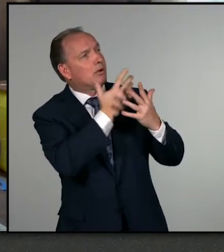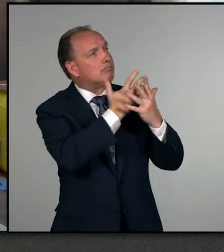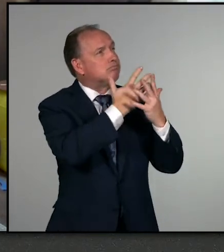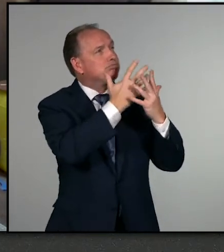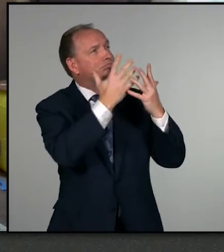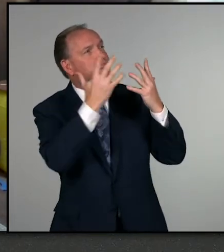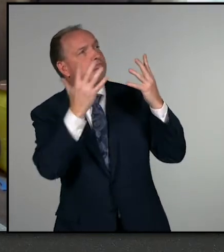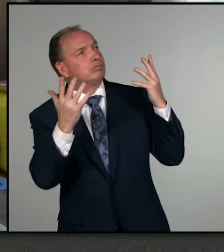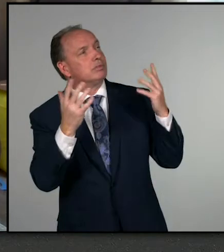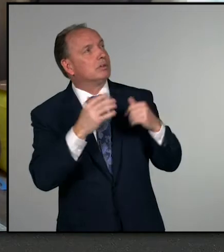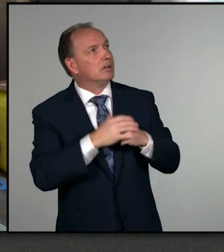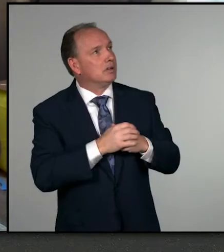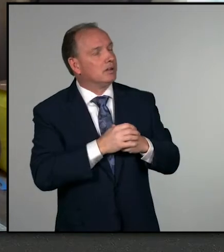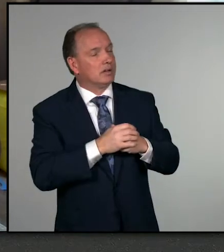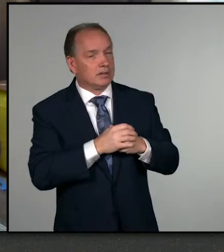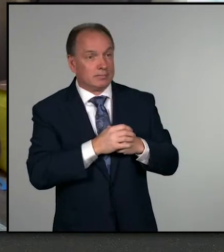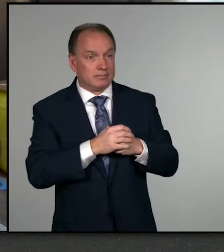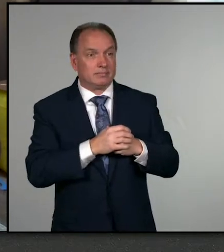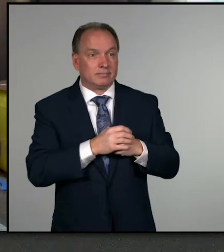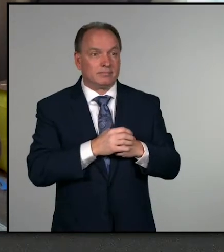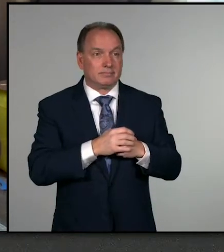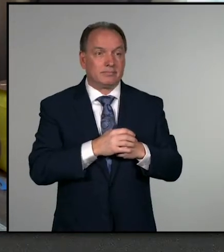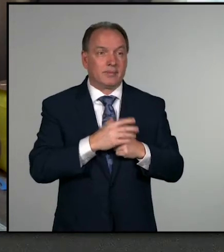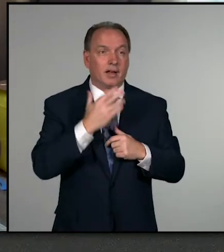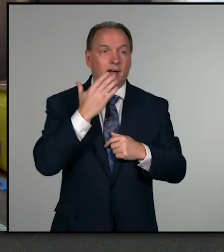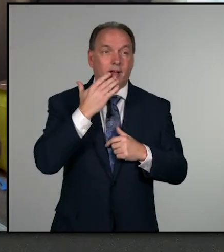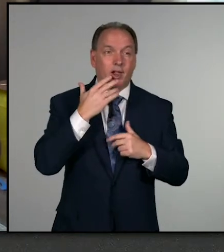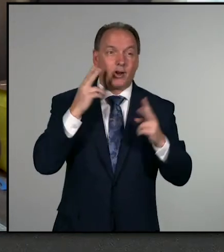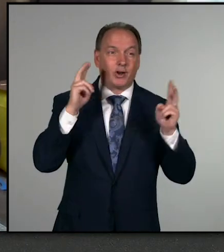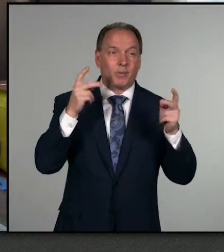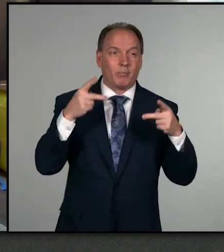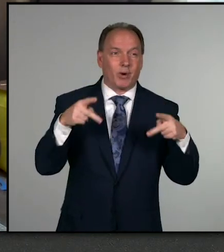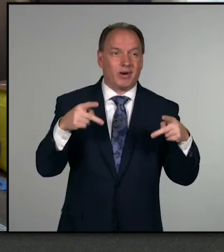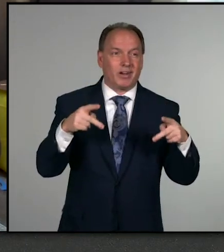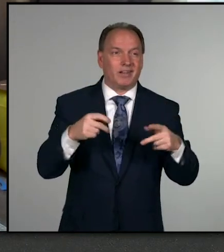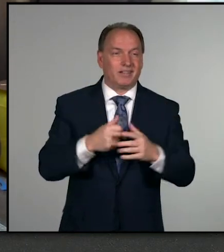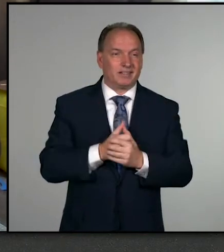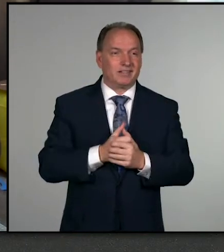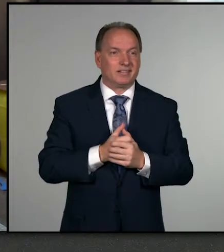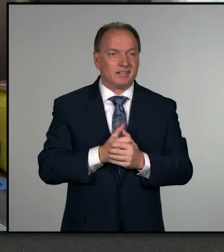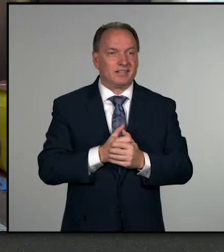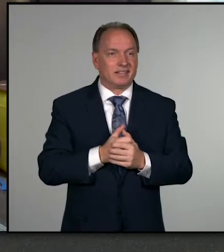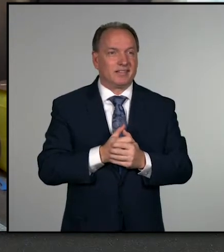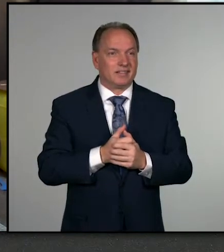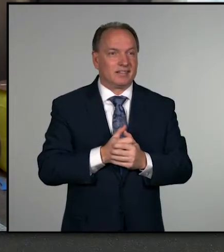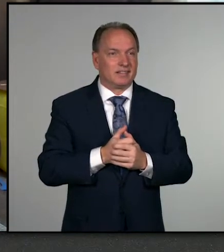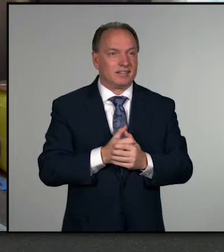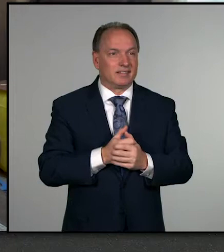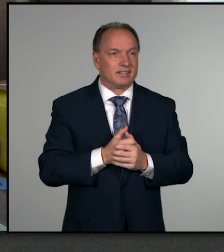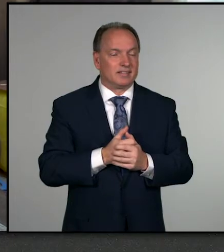color jamboree. It means like a color party, a jamboree.